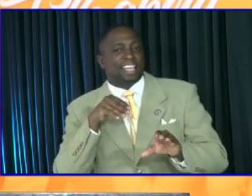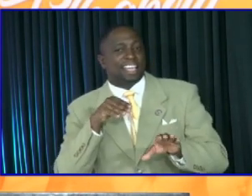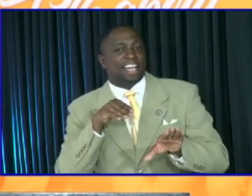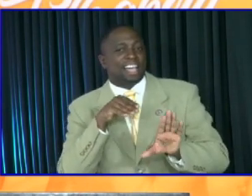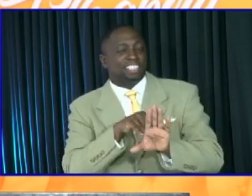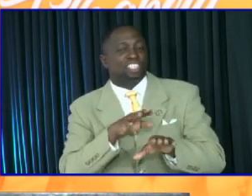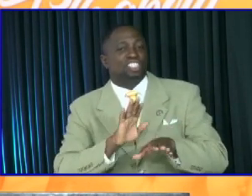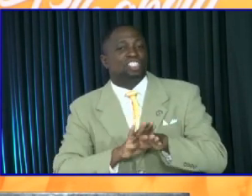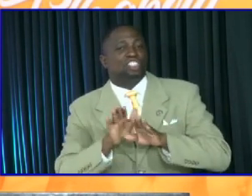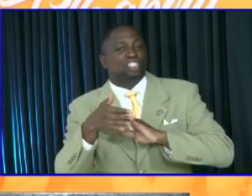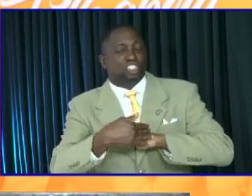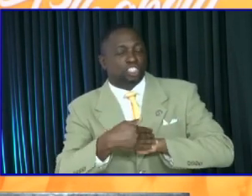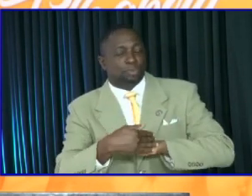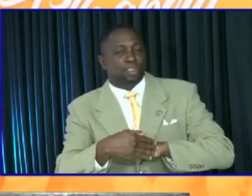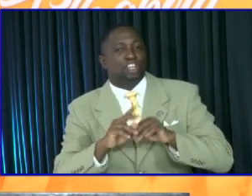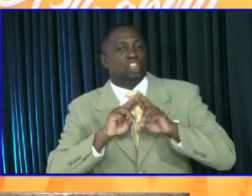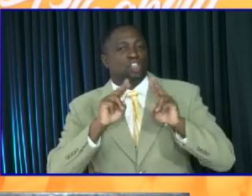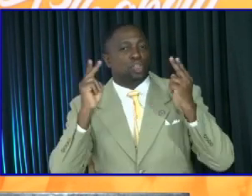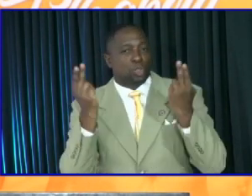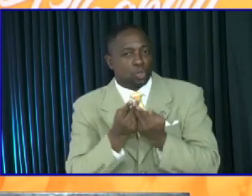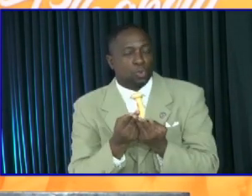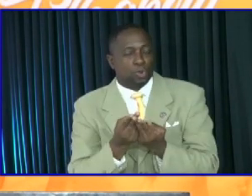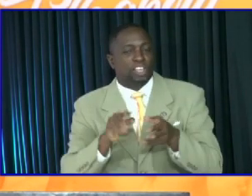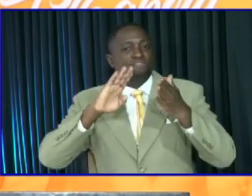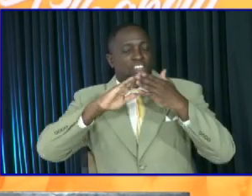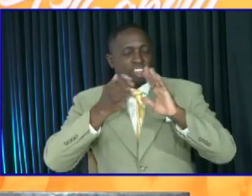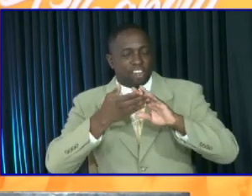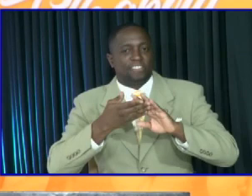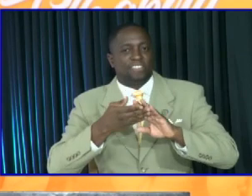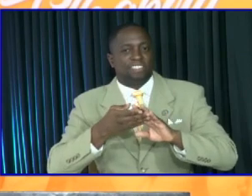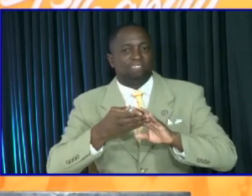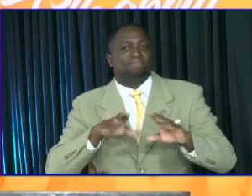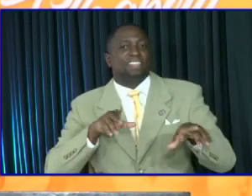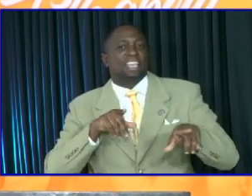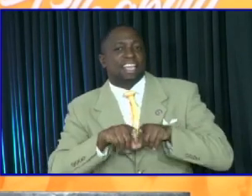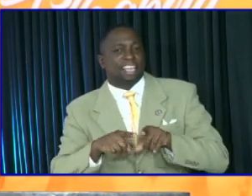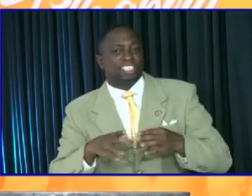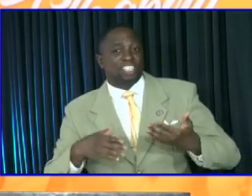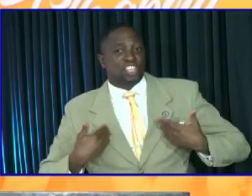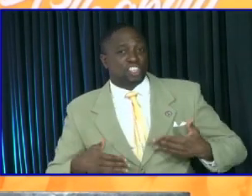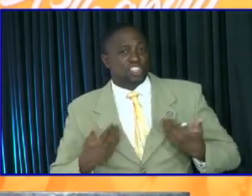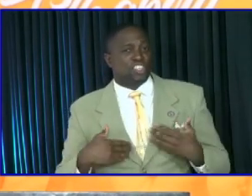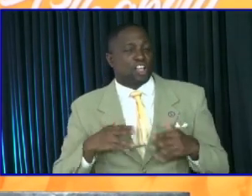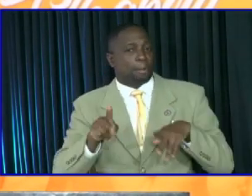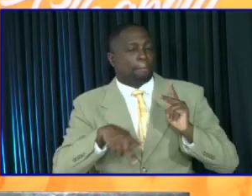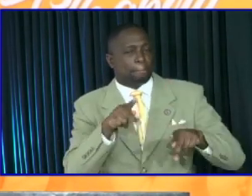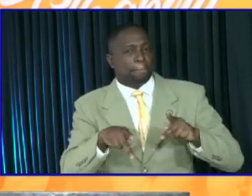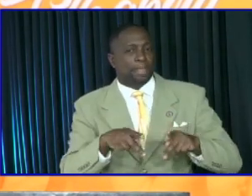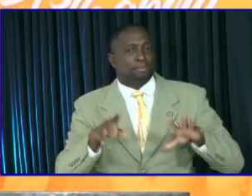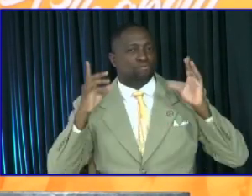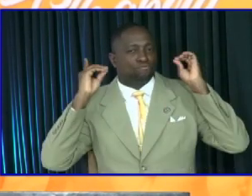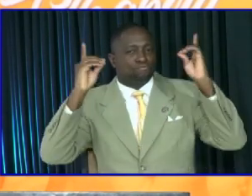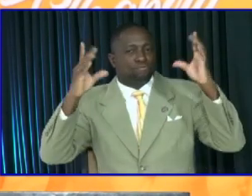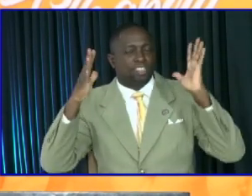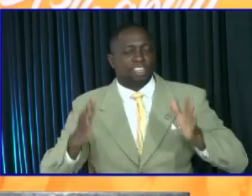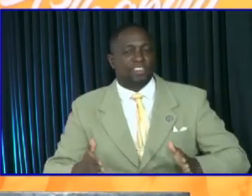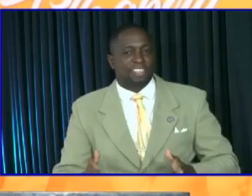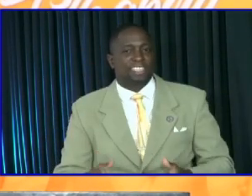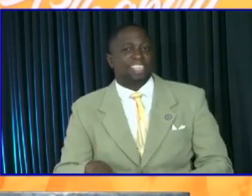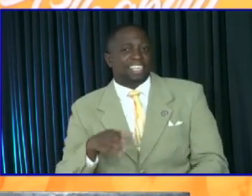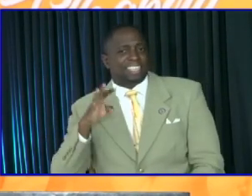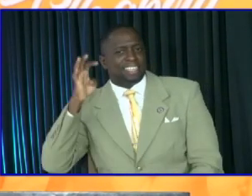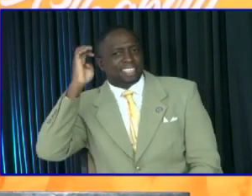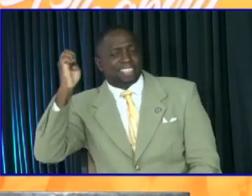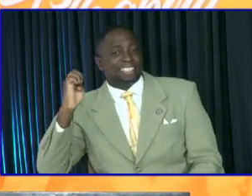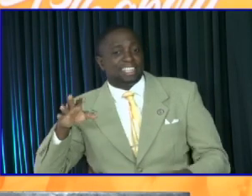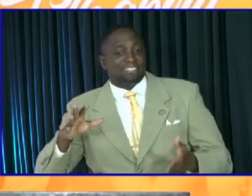the Campus Ministers Director. He's very, very passionate in his preaching, and we have seen that. He's very excited about sharing the